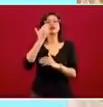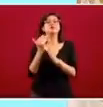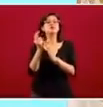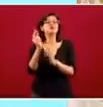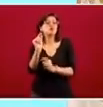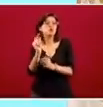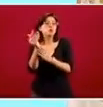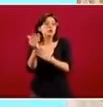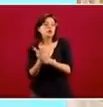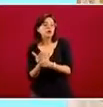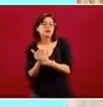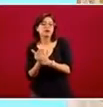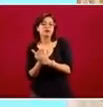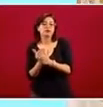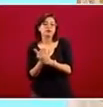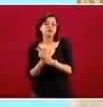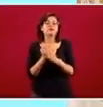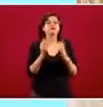it's like each